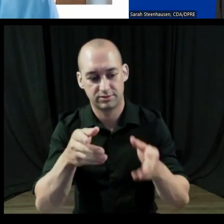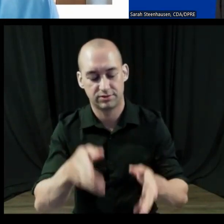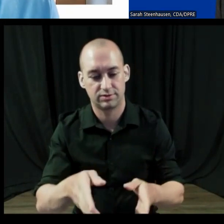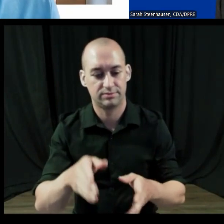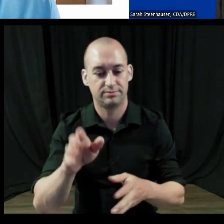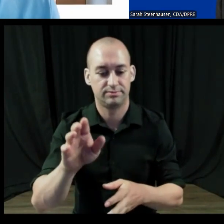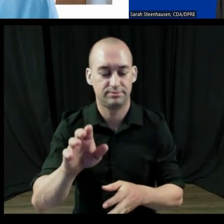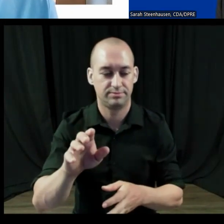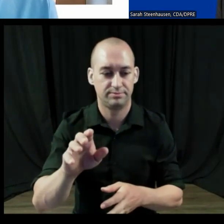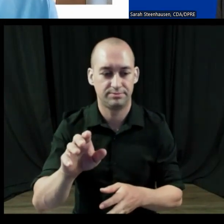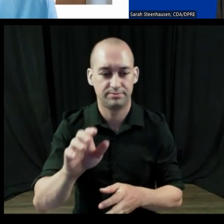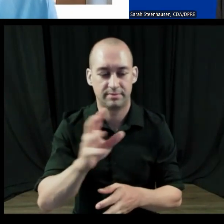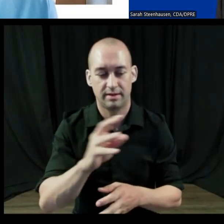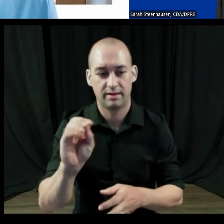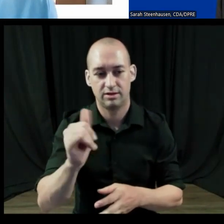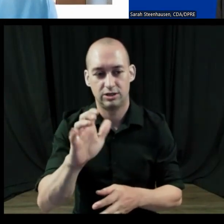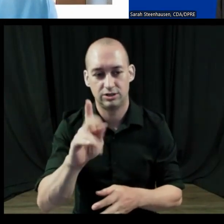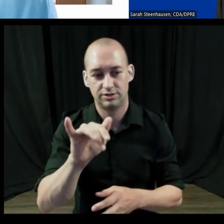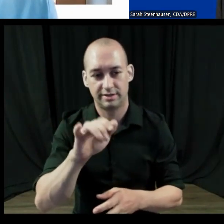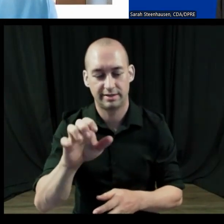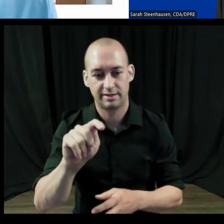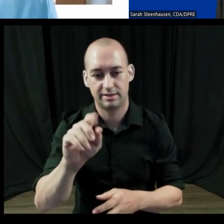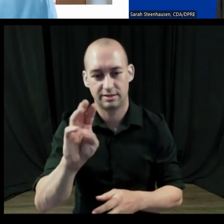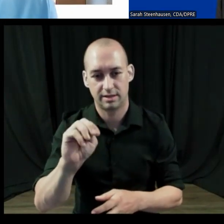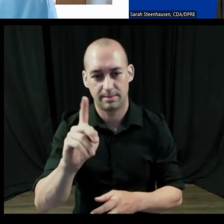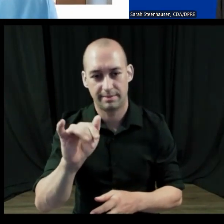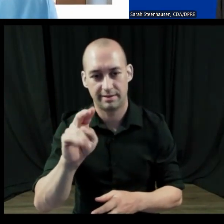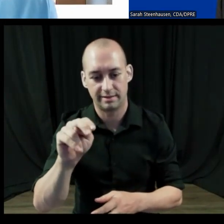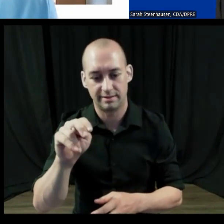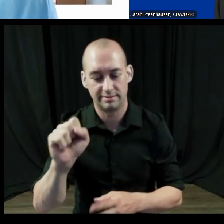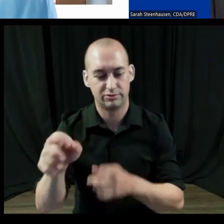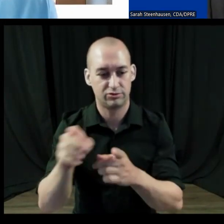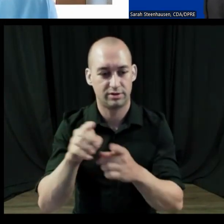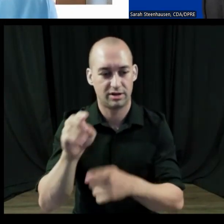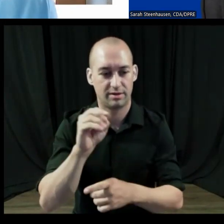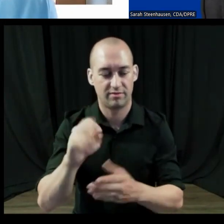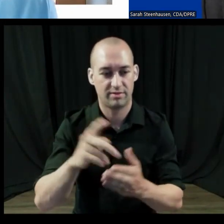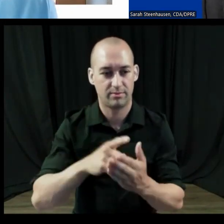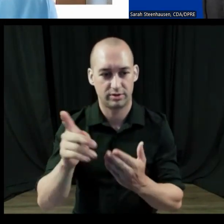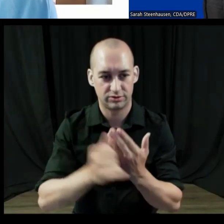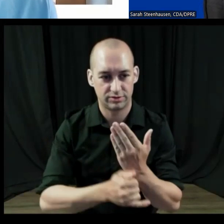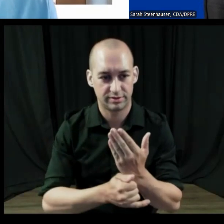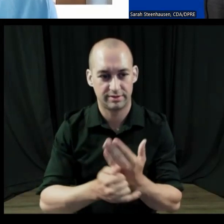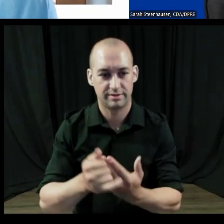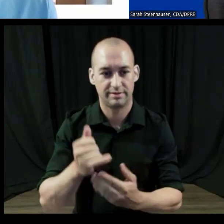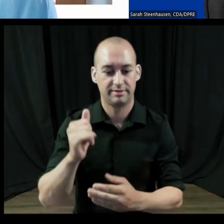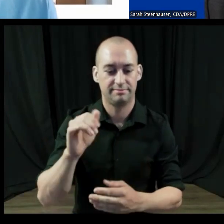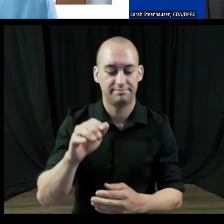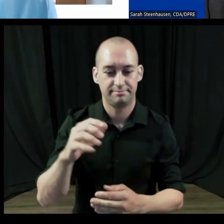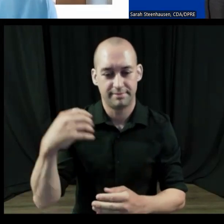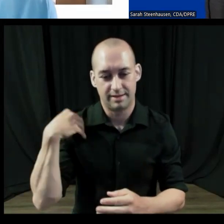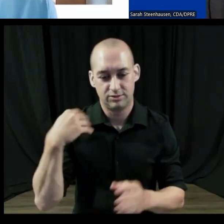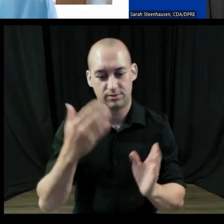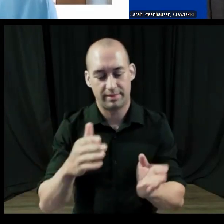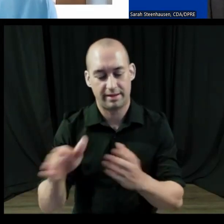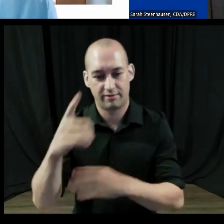and Jackie Tompkins, who's our director of the project director for the master plan for